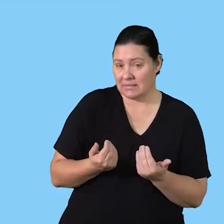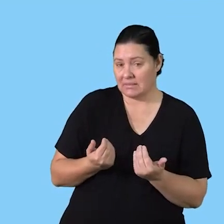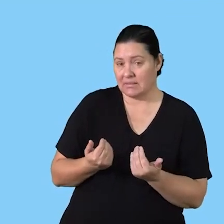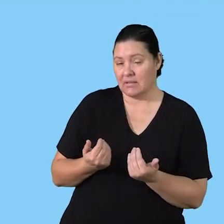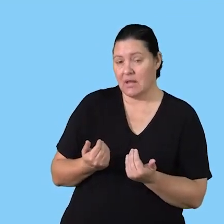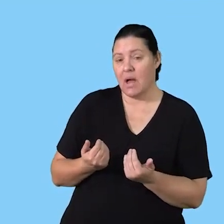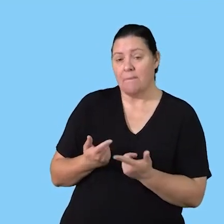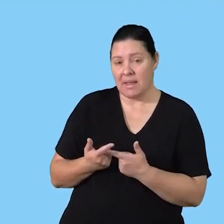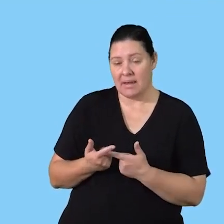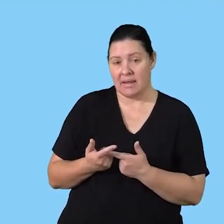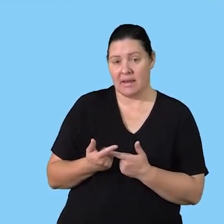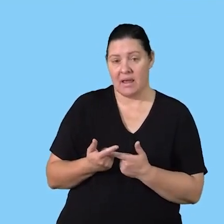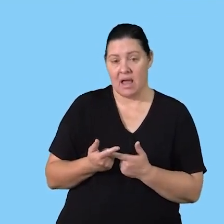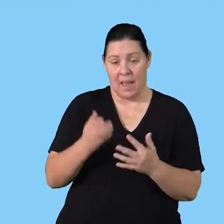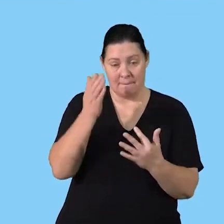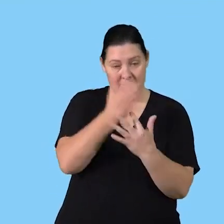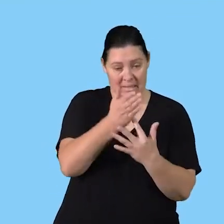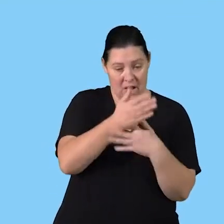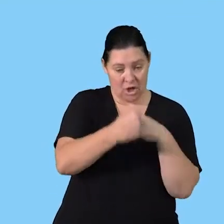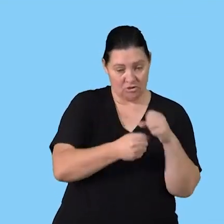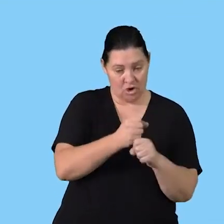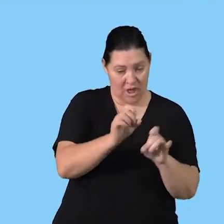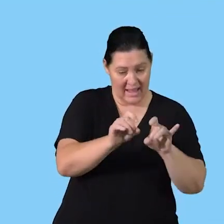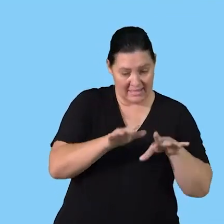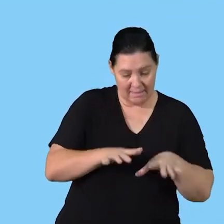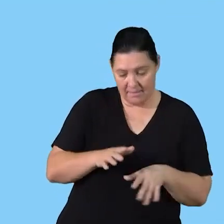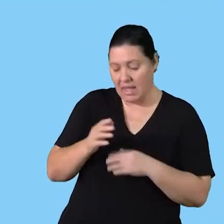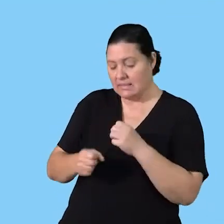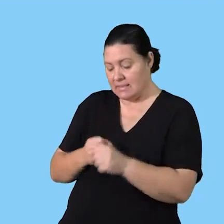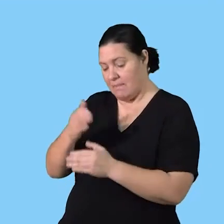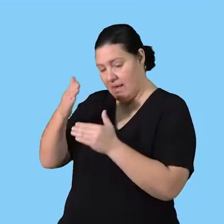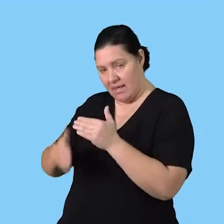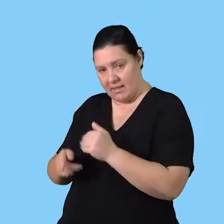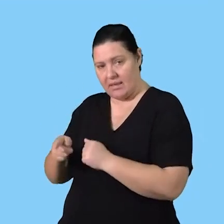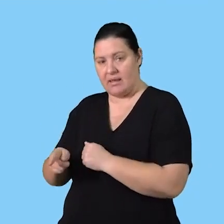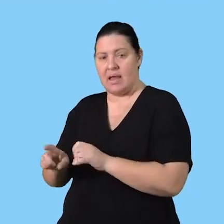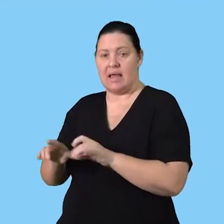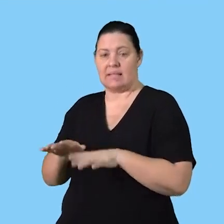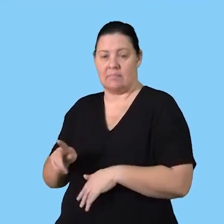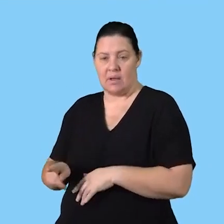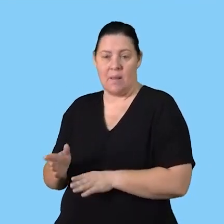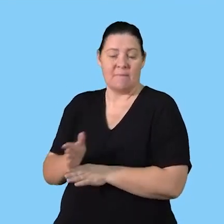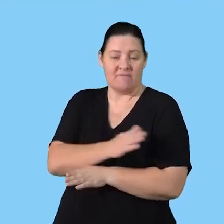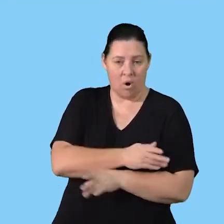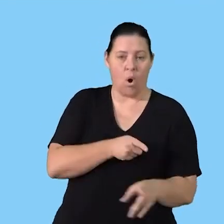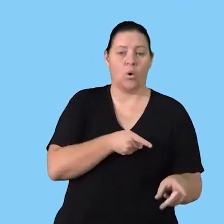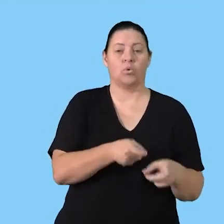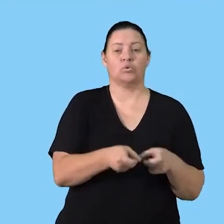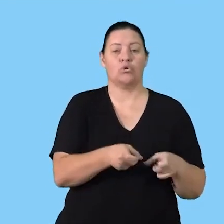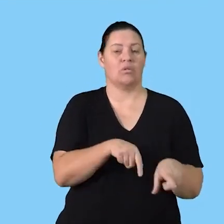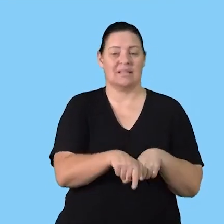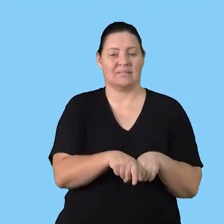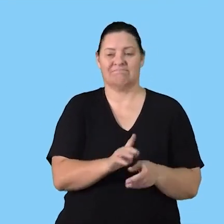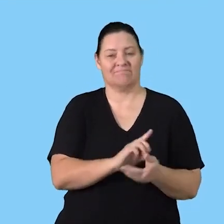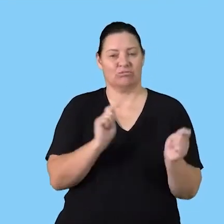to do mid-year and end-year exams instead of control tests that were done before.